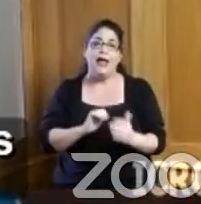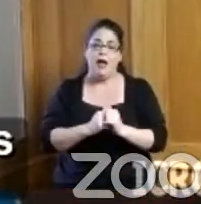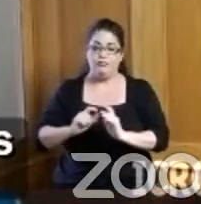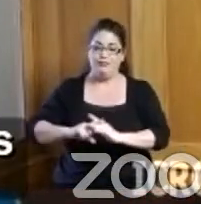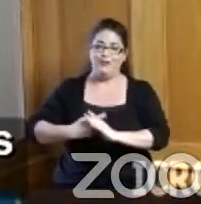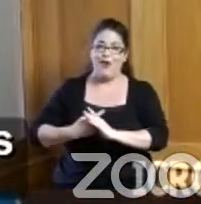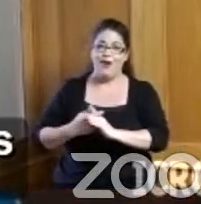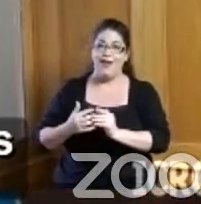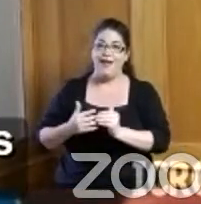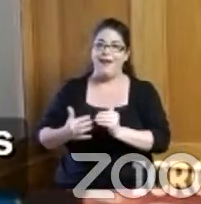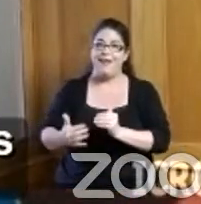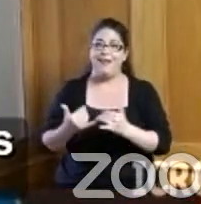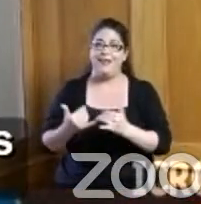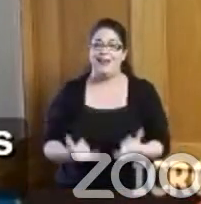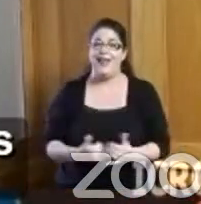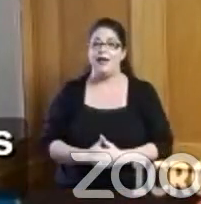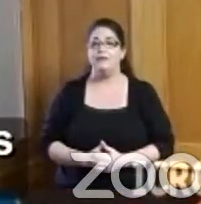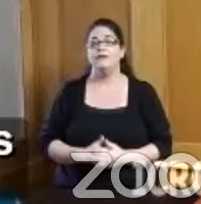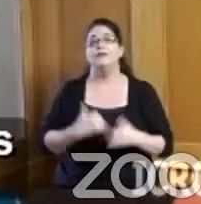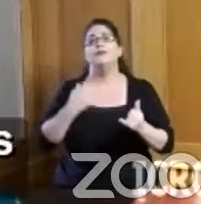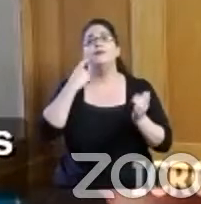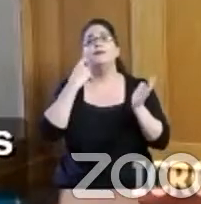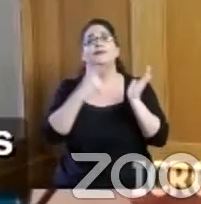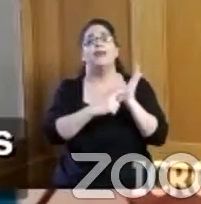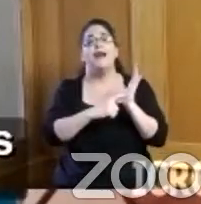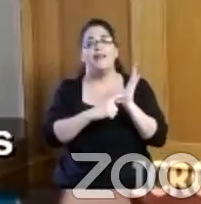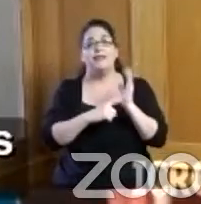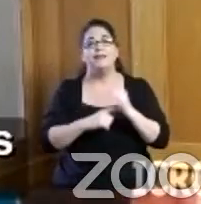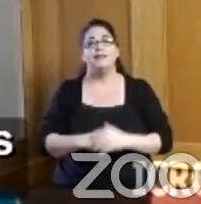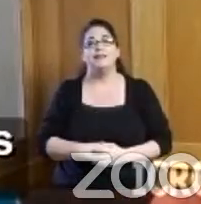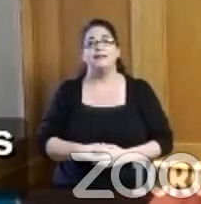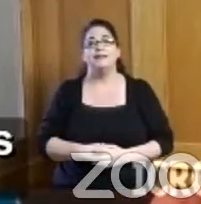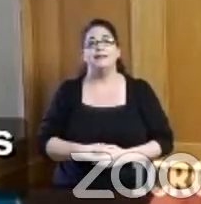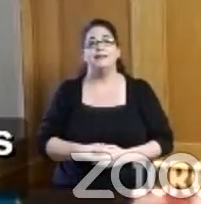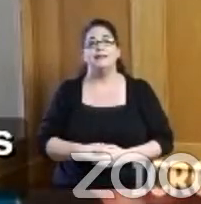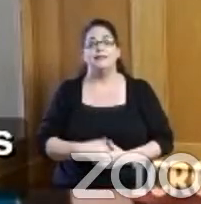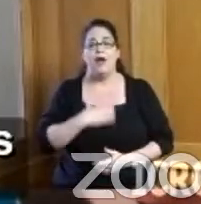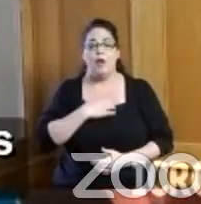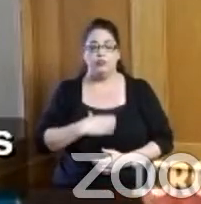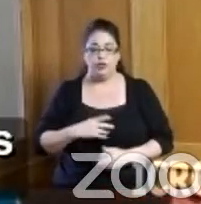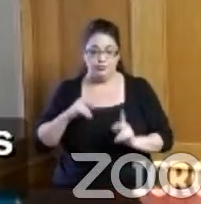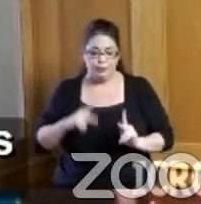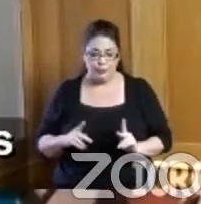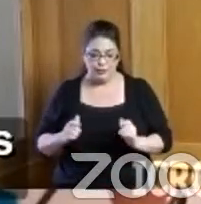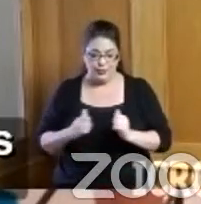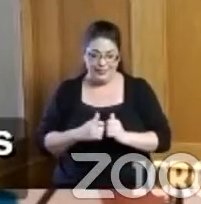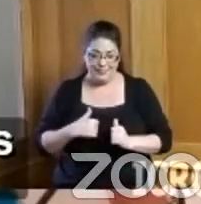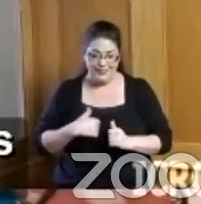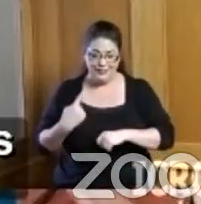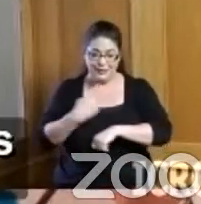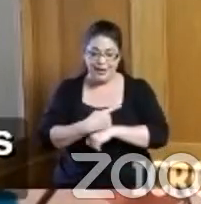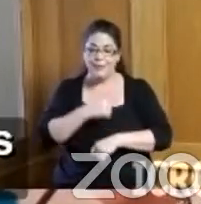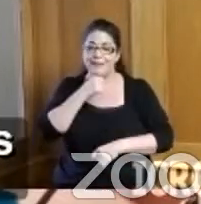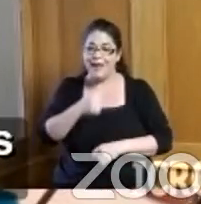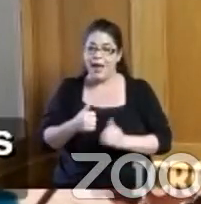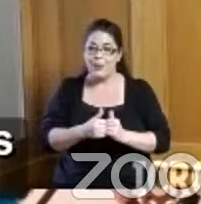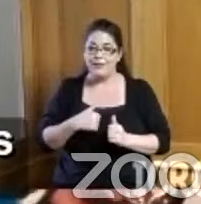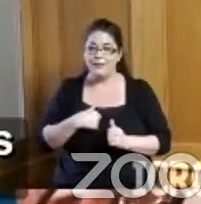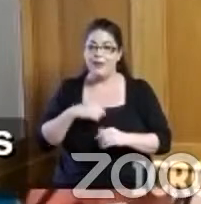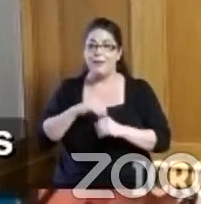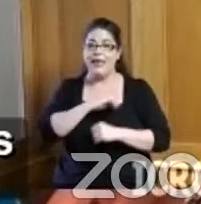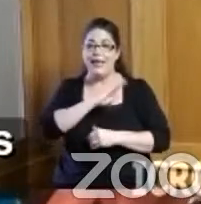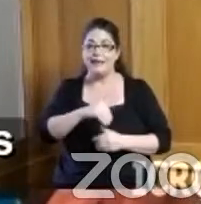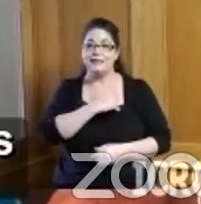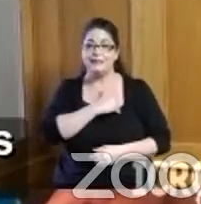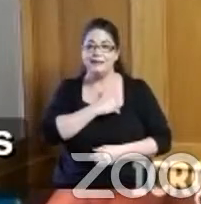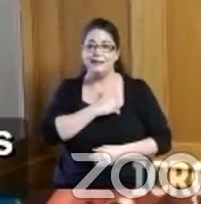began. But today I do want to acknowledge someone who I wish was with me, but is not with me today, but with me in spirit, Madam